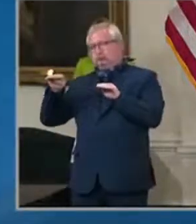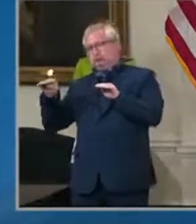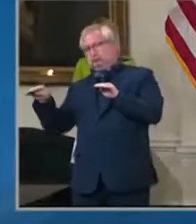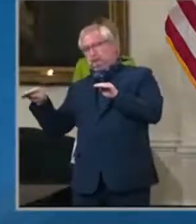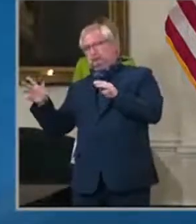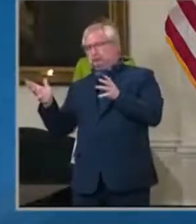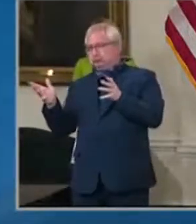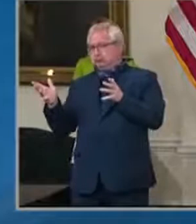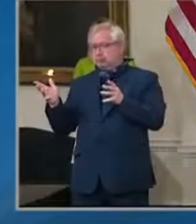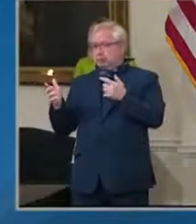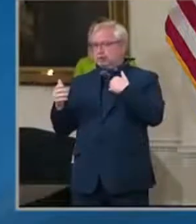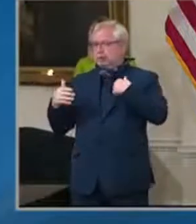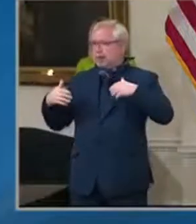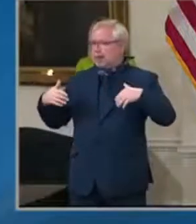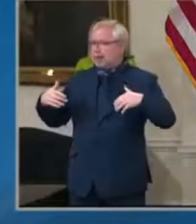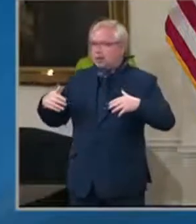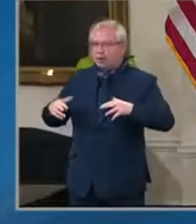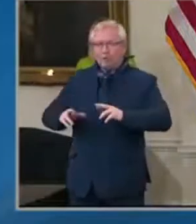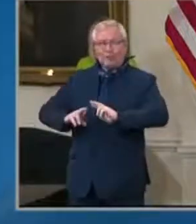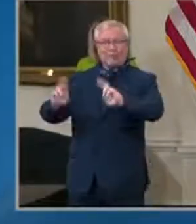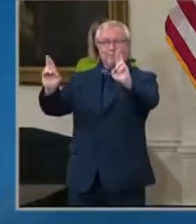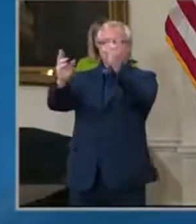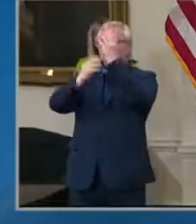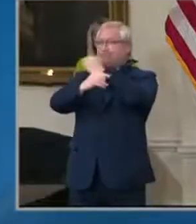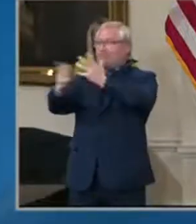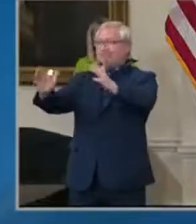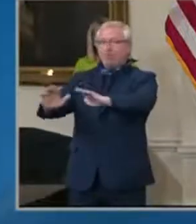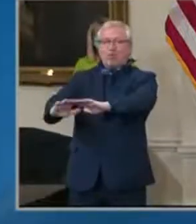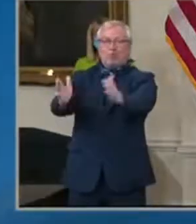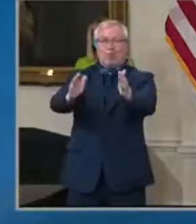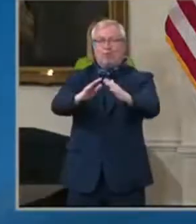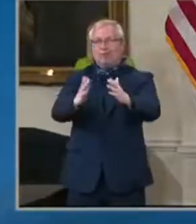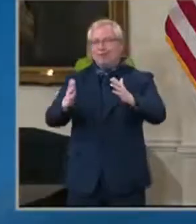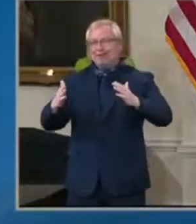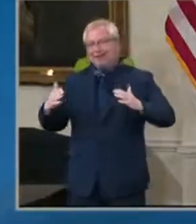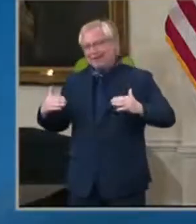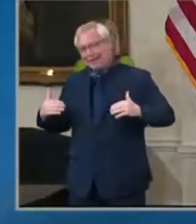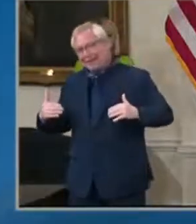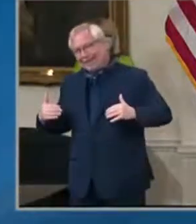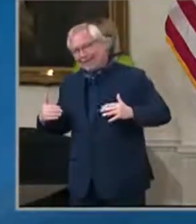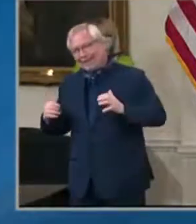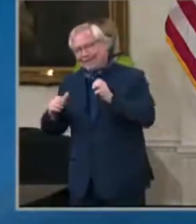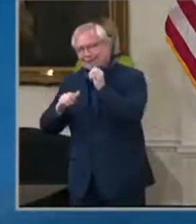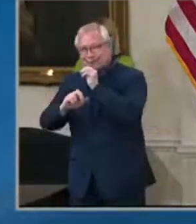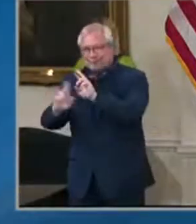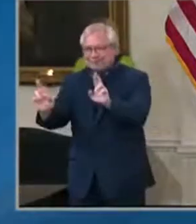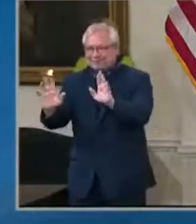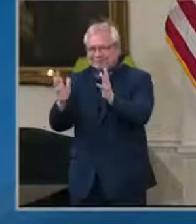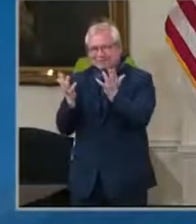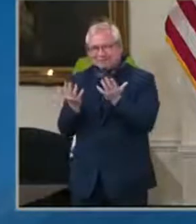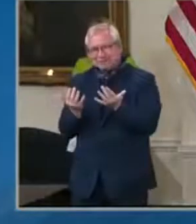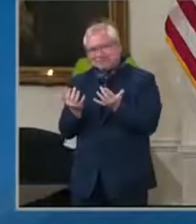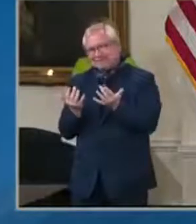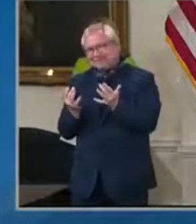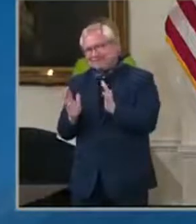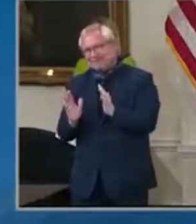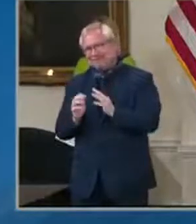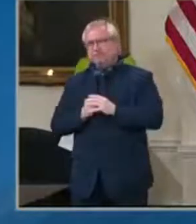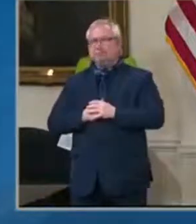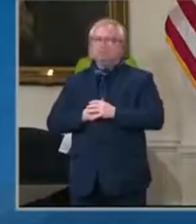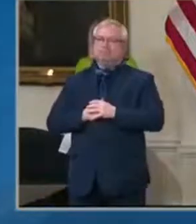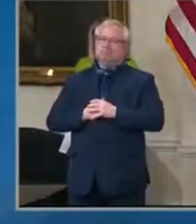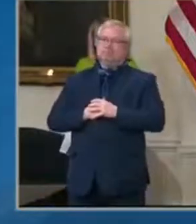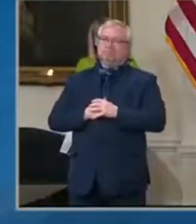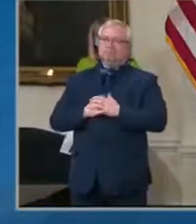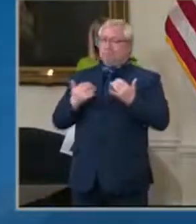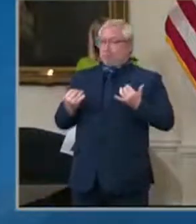Maryland is not yet able to lift our restrictions. We are dramatically increasing